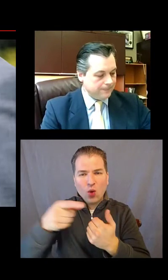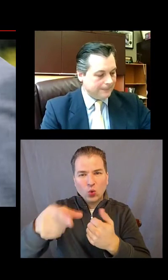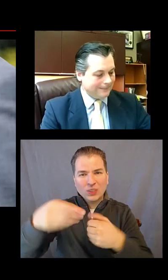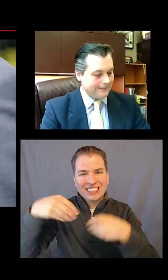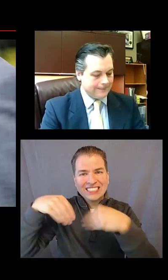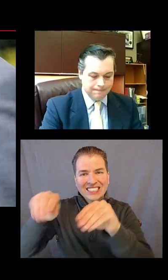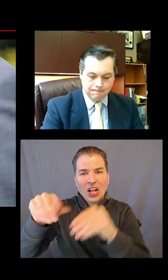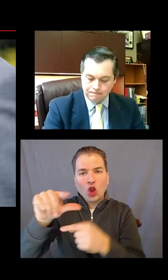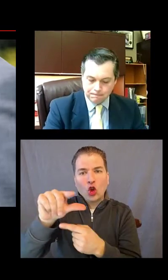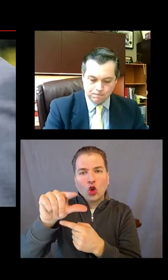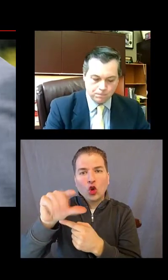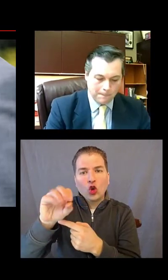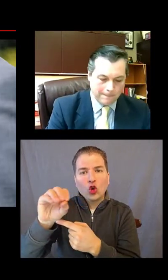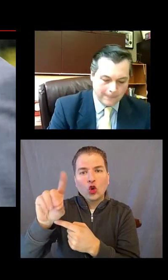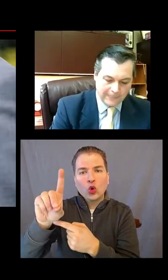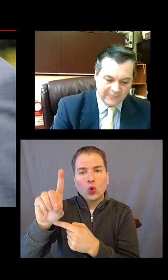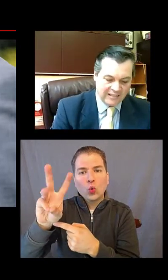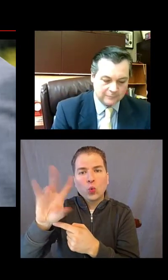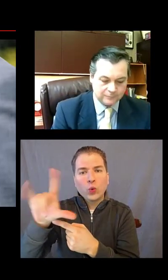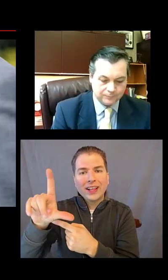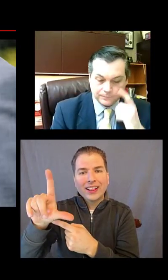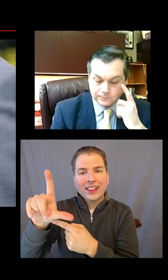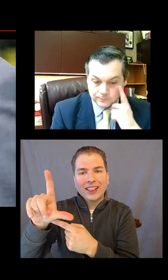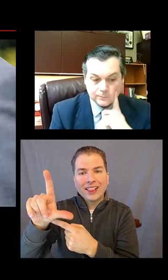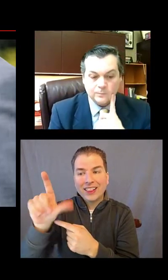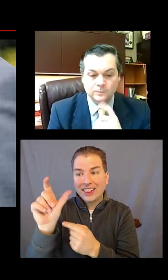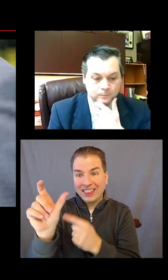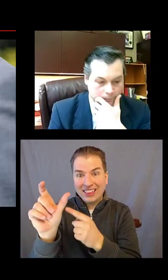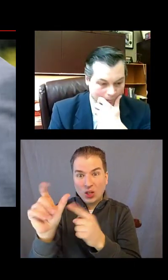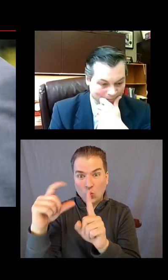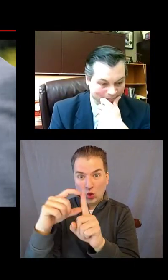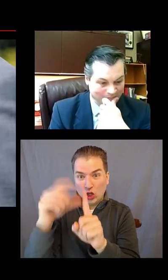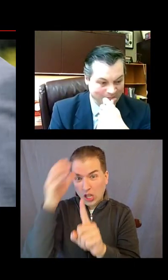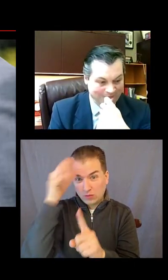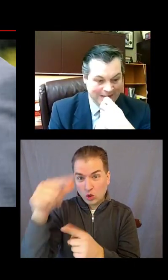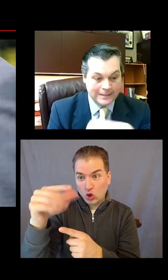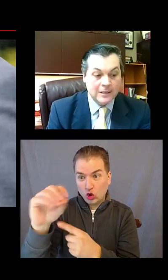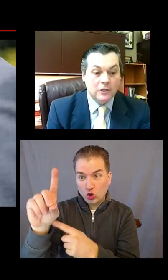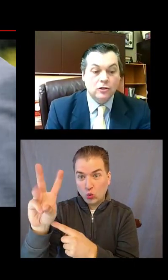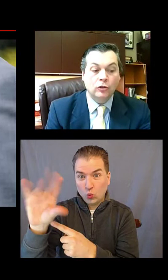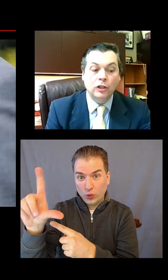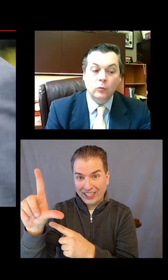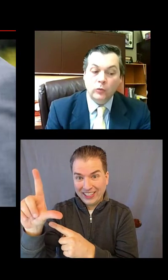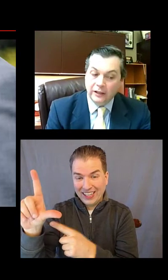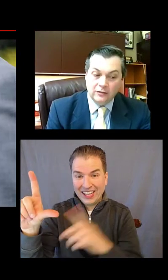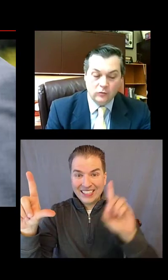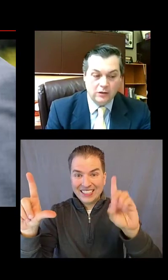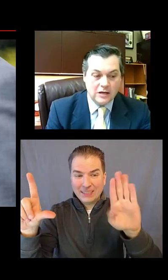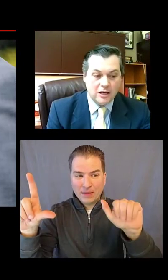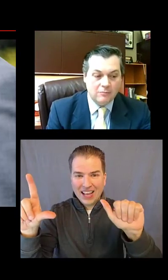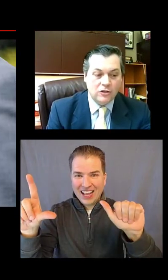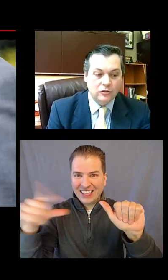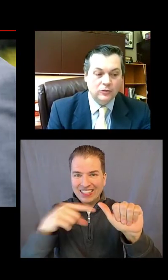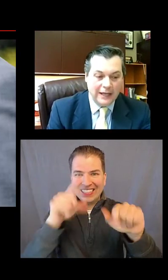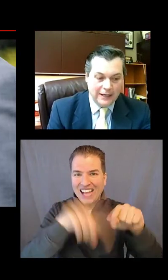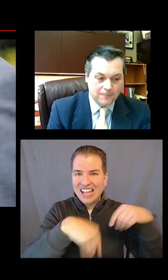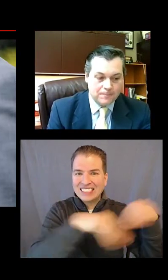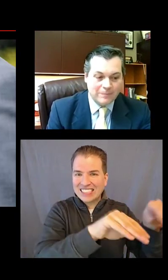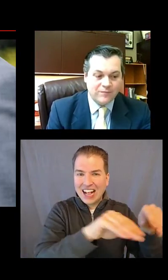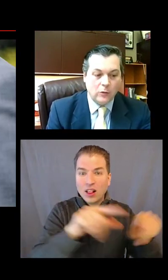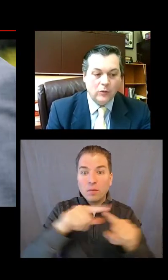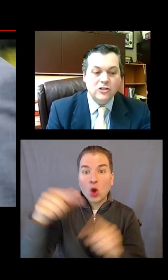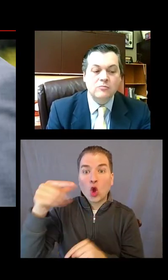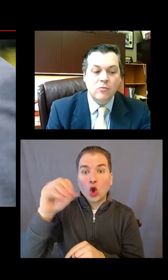how can you sell goodwill if you cannot sell the DBA? So goodwill we can come to